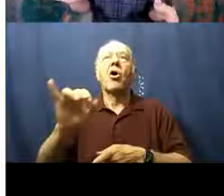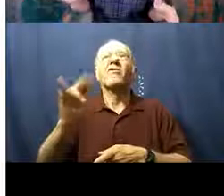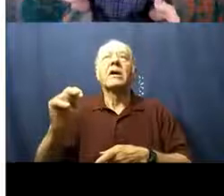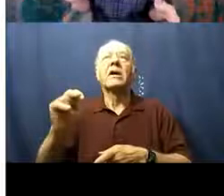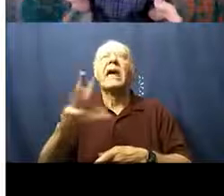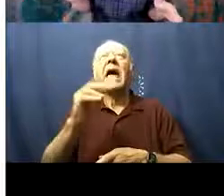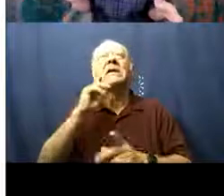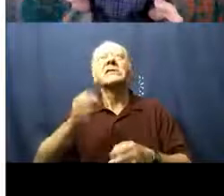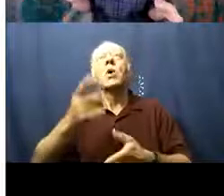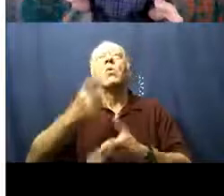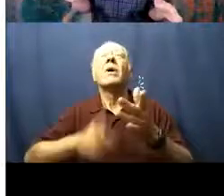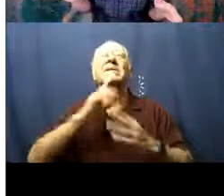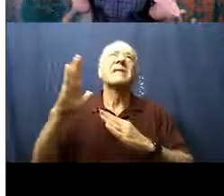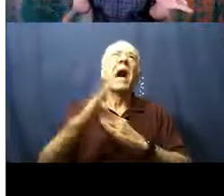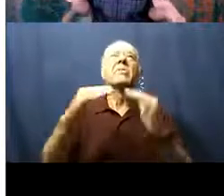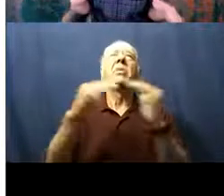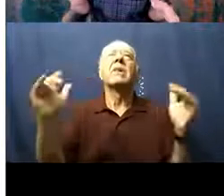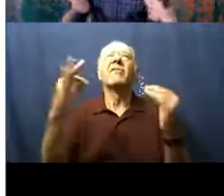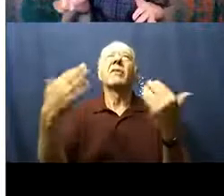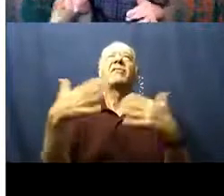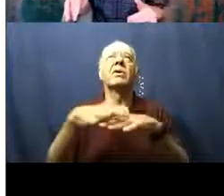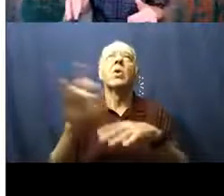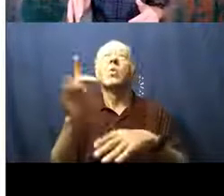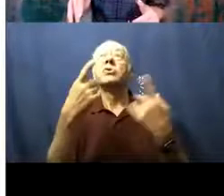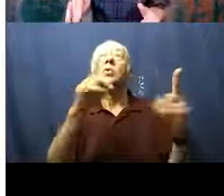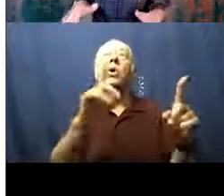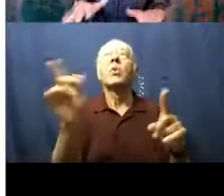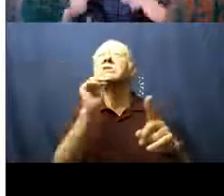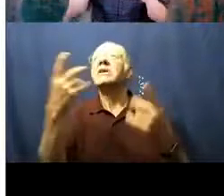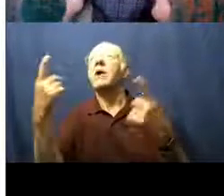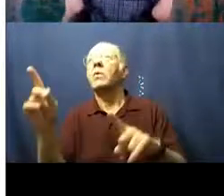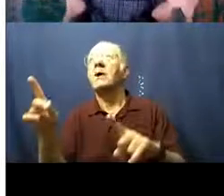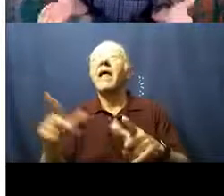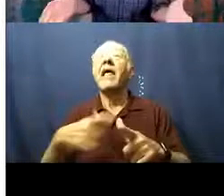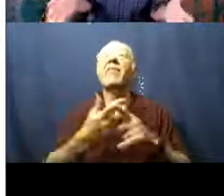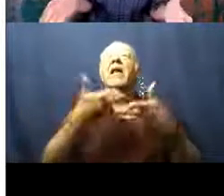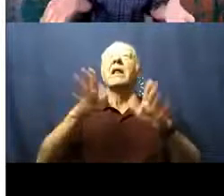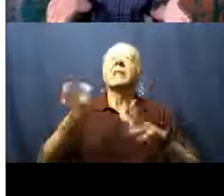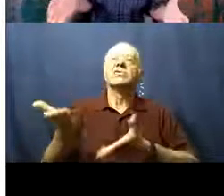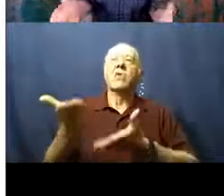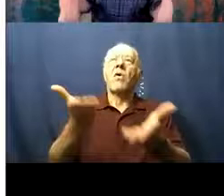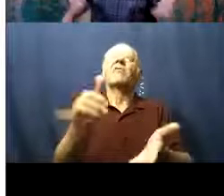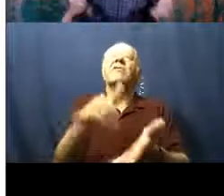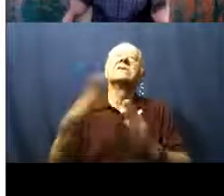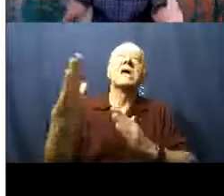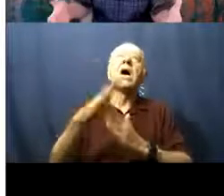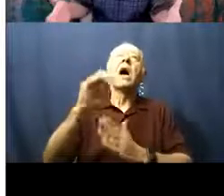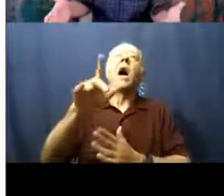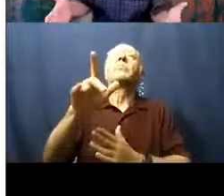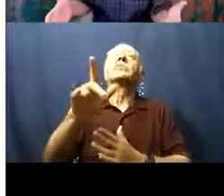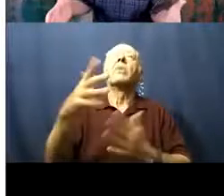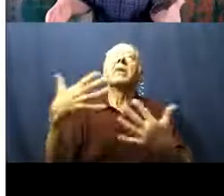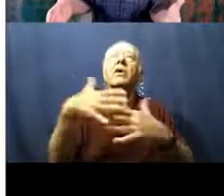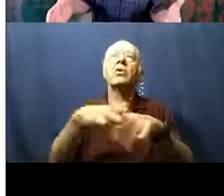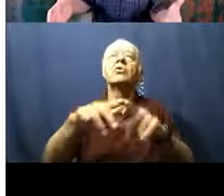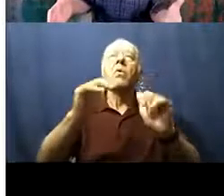optimal levels of integration here, right? Where is it working? Where is it not? And then let's offer that optimal integration to all of our